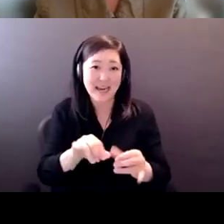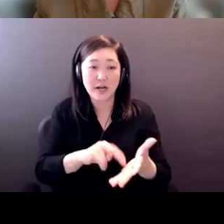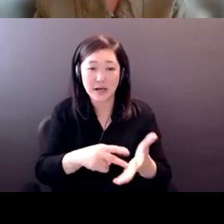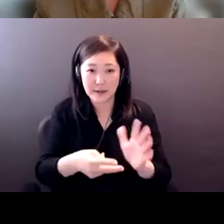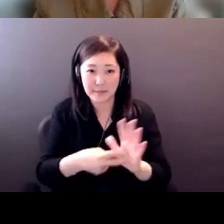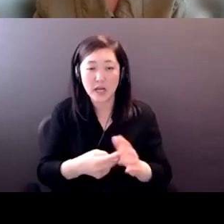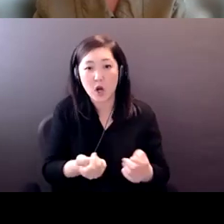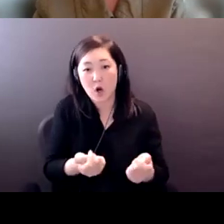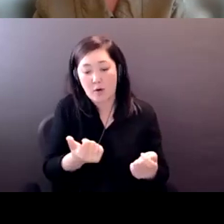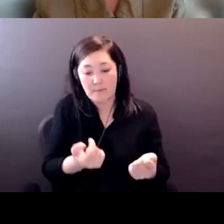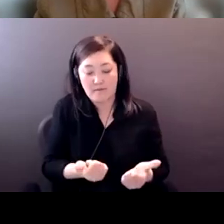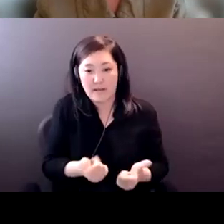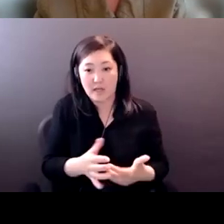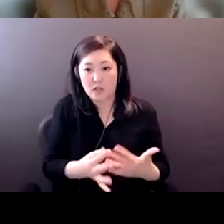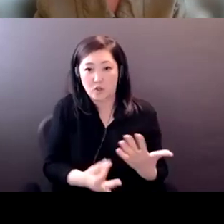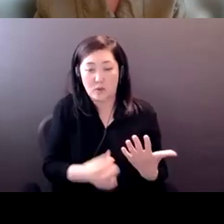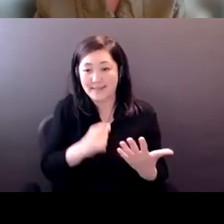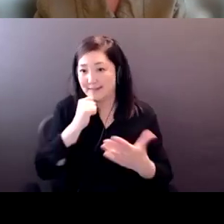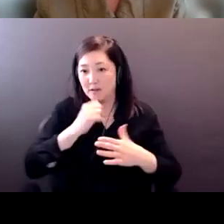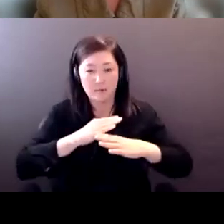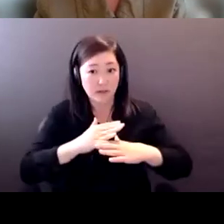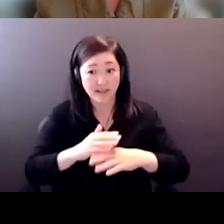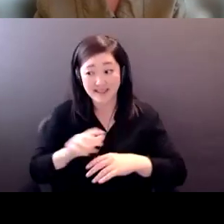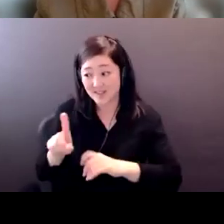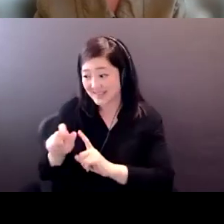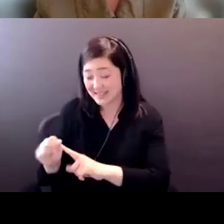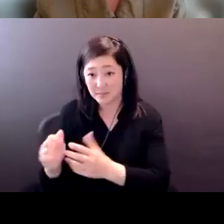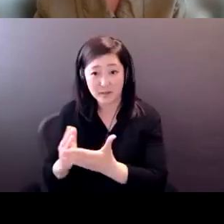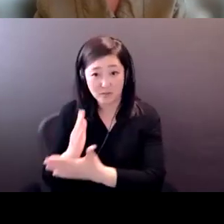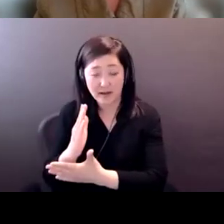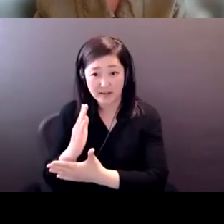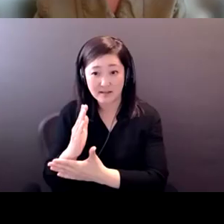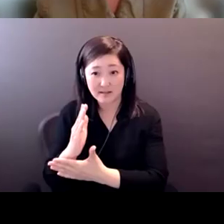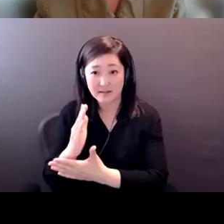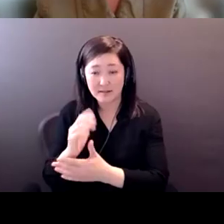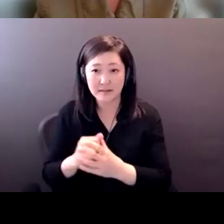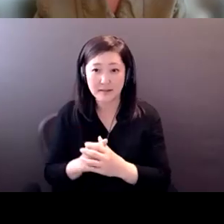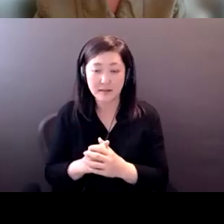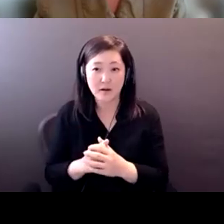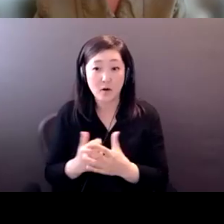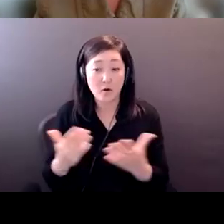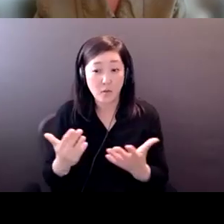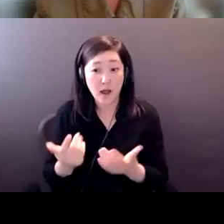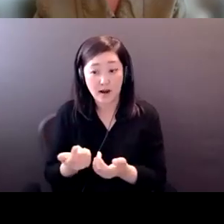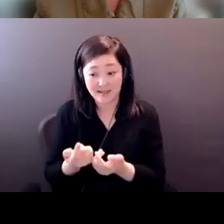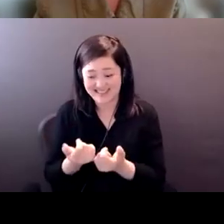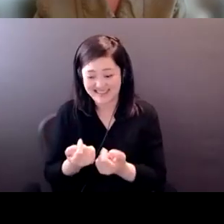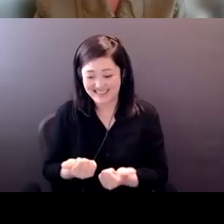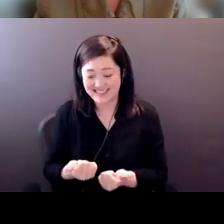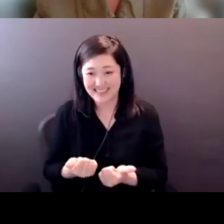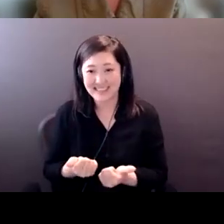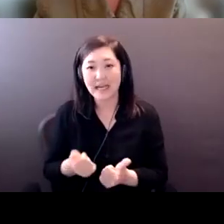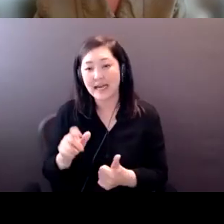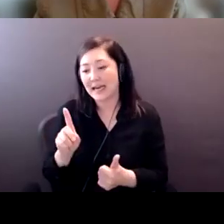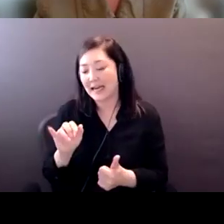and not protecting it. So, in disability rights vocabulary, what's being removed is something called the dignity of